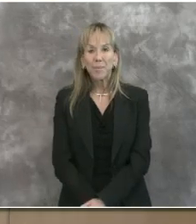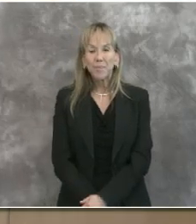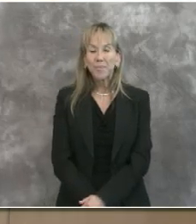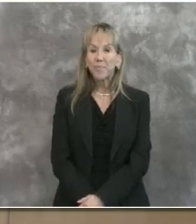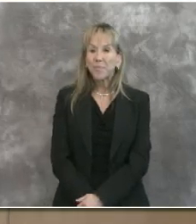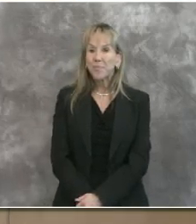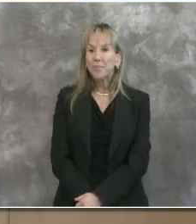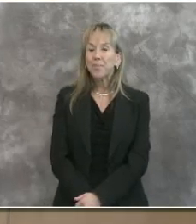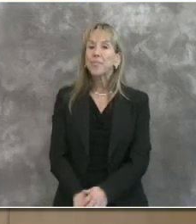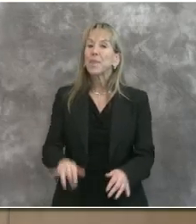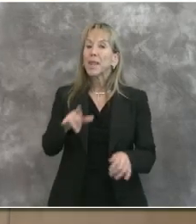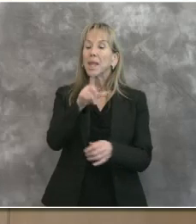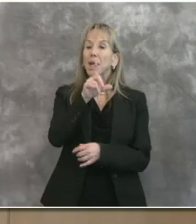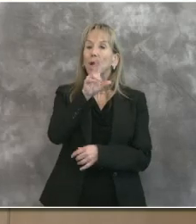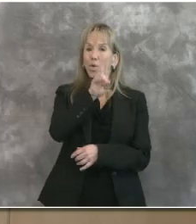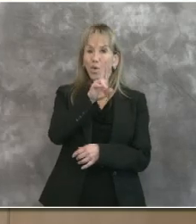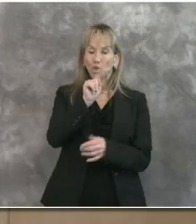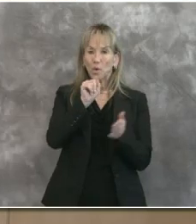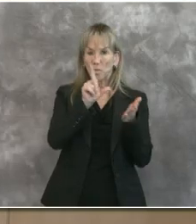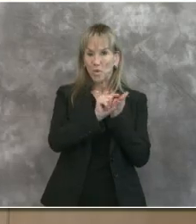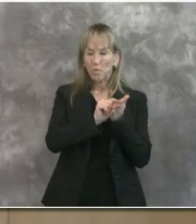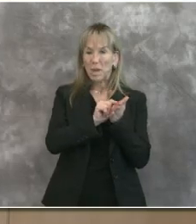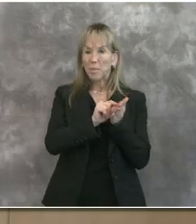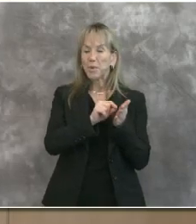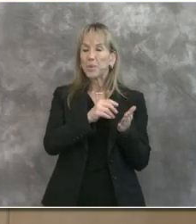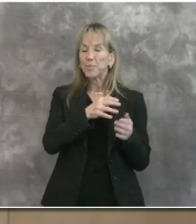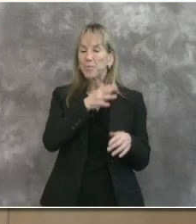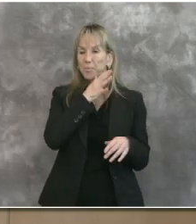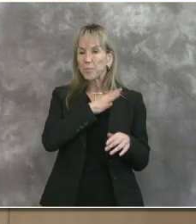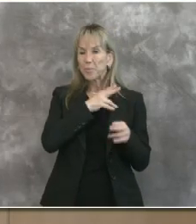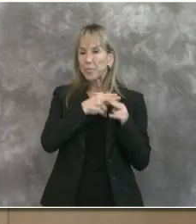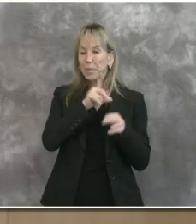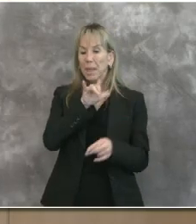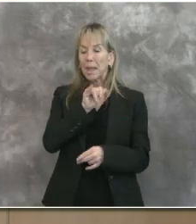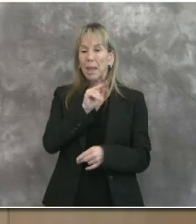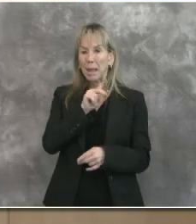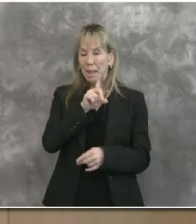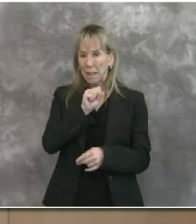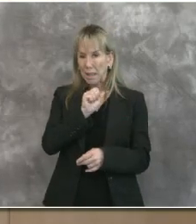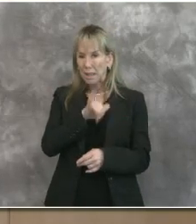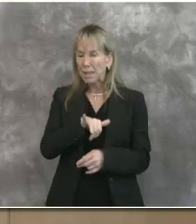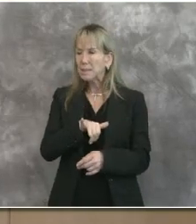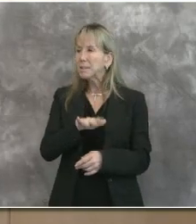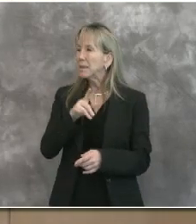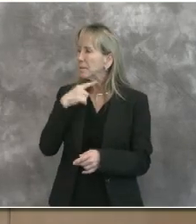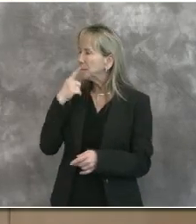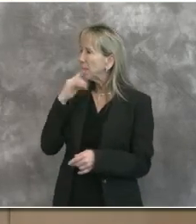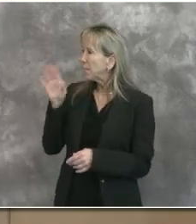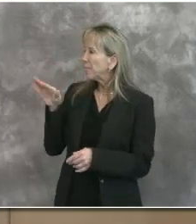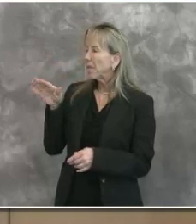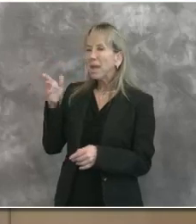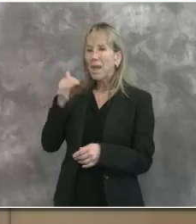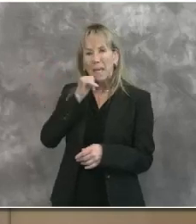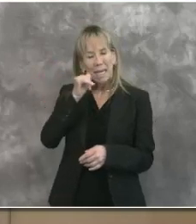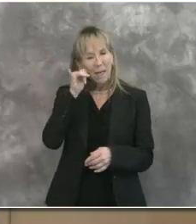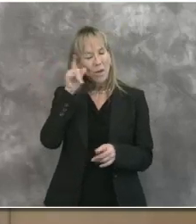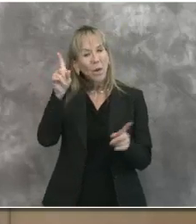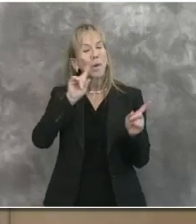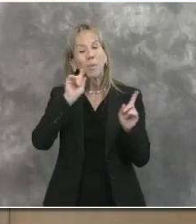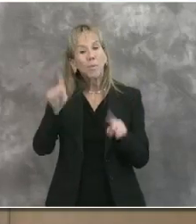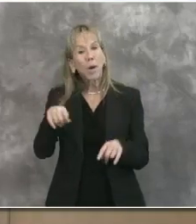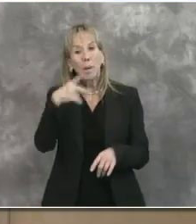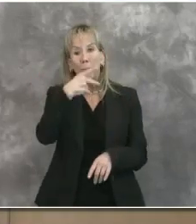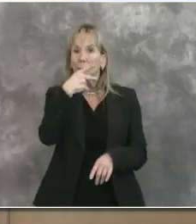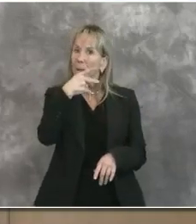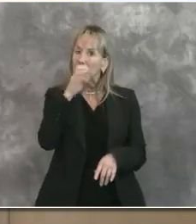this is from Lindsay with the Union Tribune. Yesterday, Dr. McDonald suggested a shortage of PPE was one factor limiting the